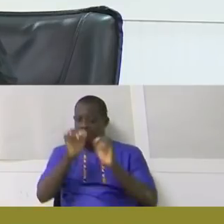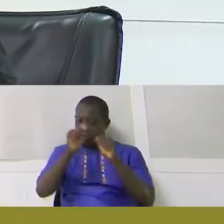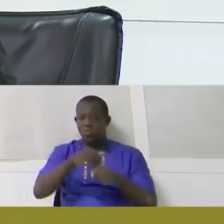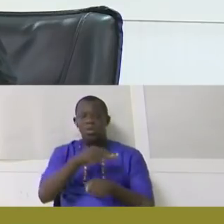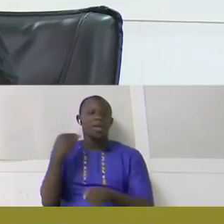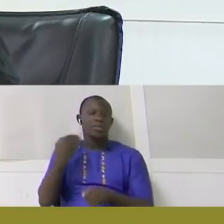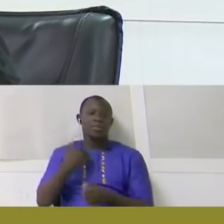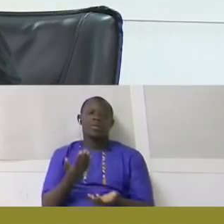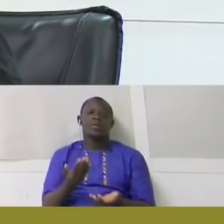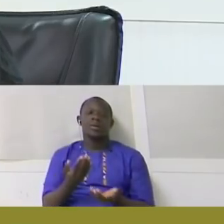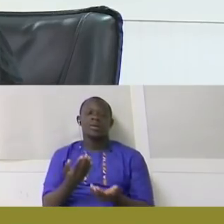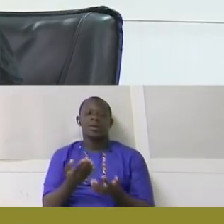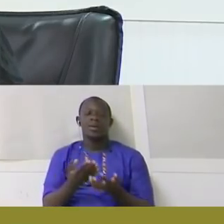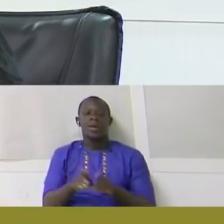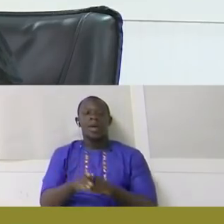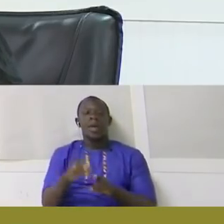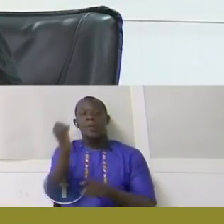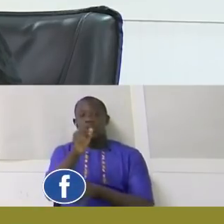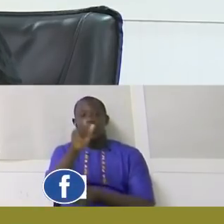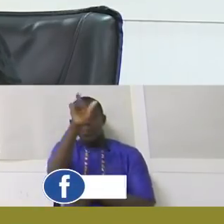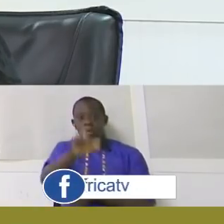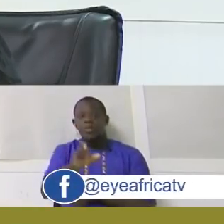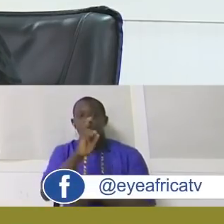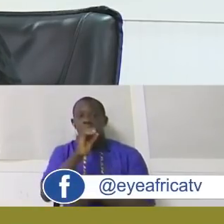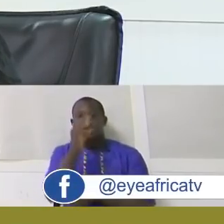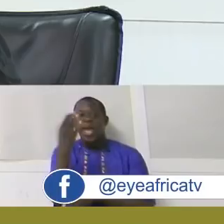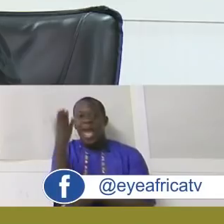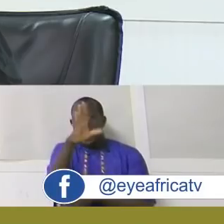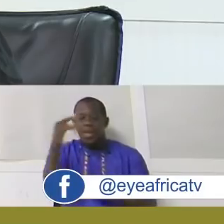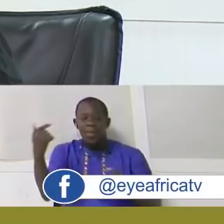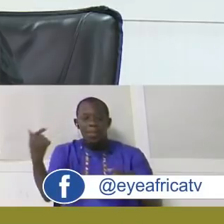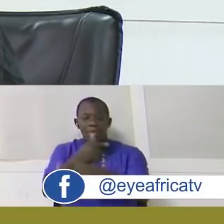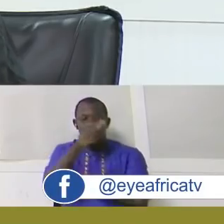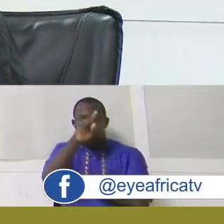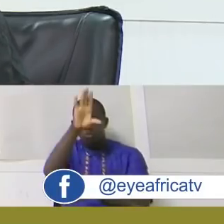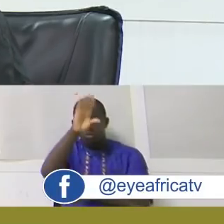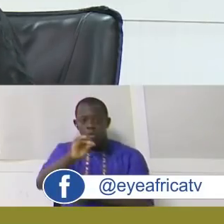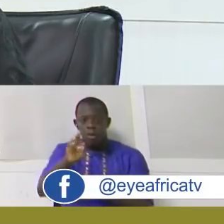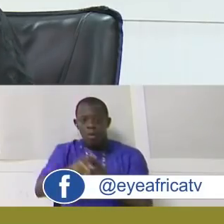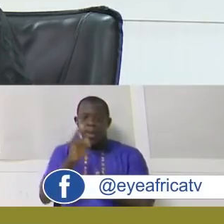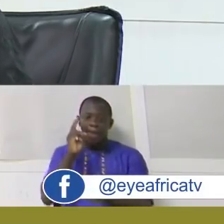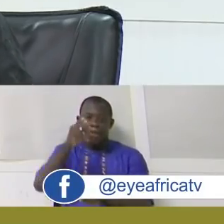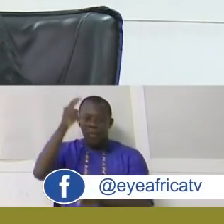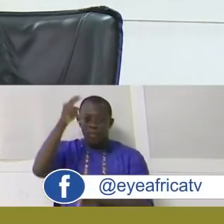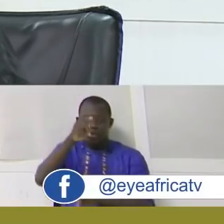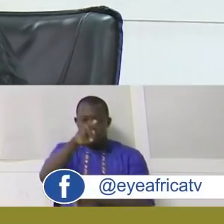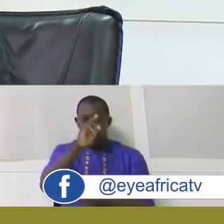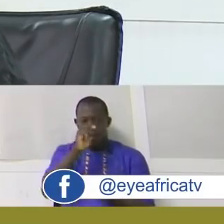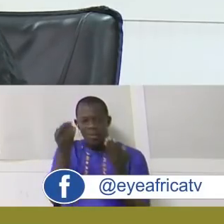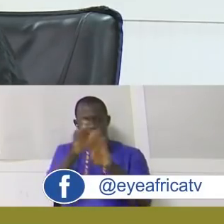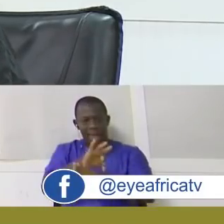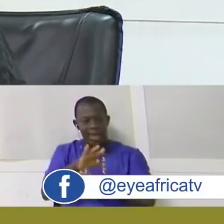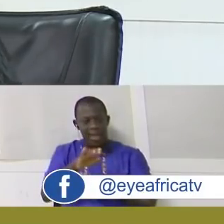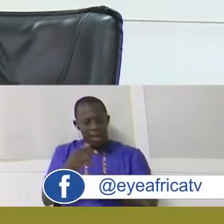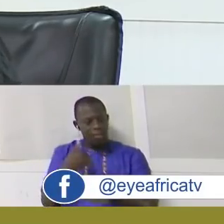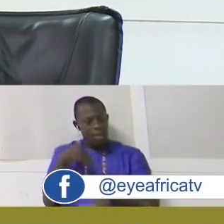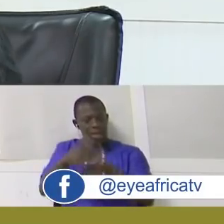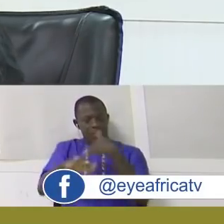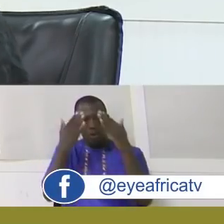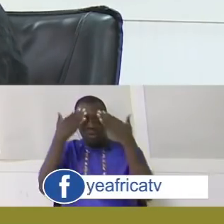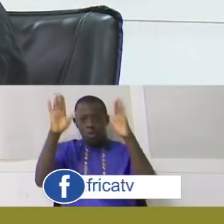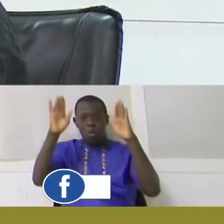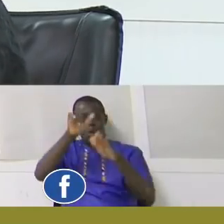Me? You could have killed me. Because kula one any slightest mistake you do, I will shoot you to death. If someone that tells